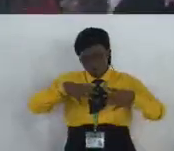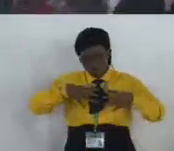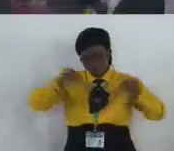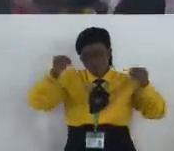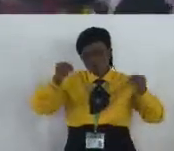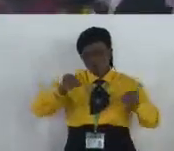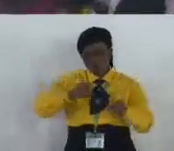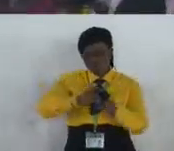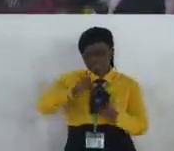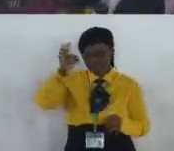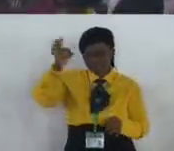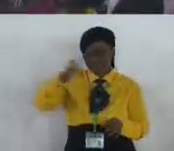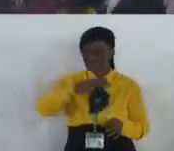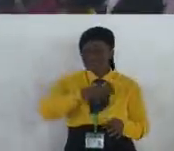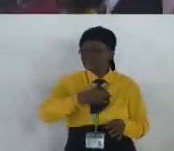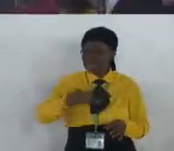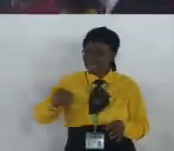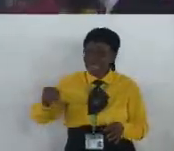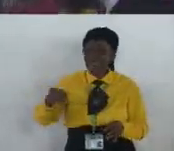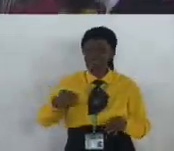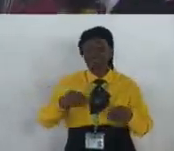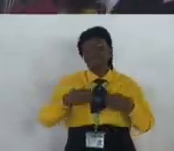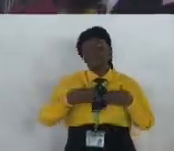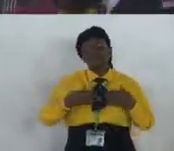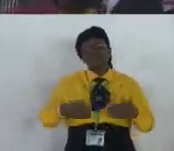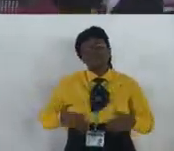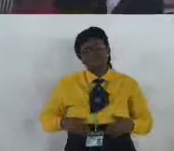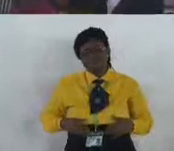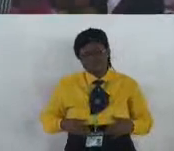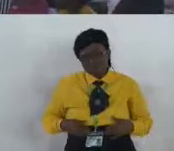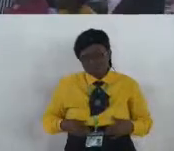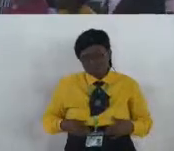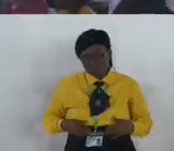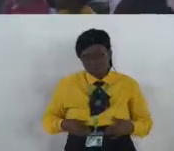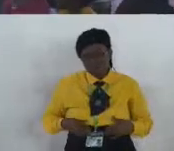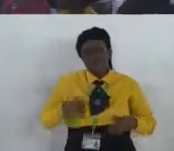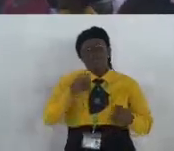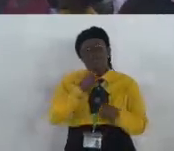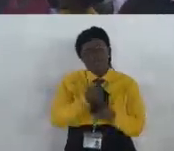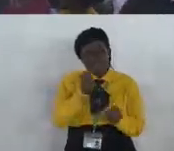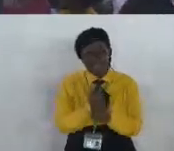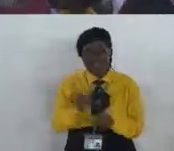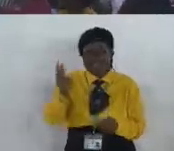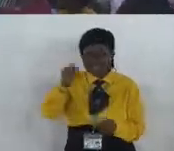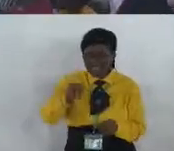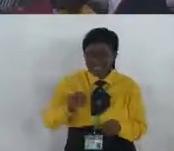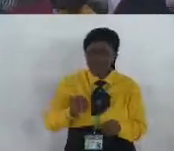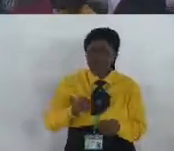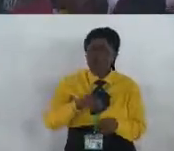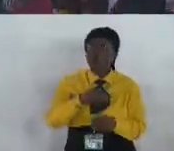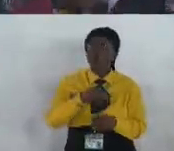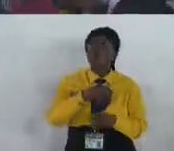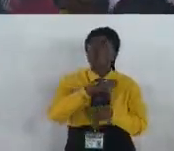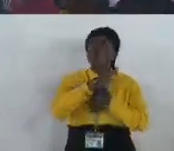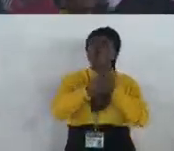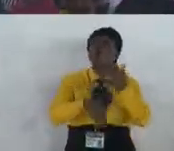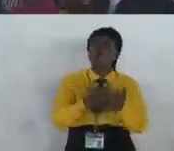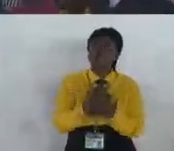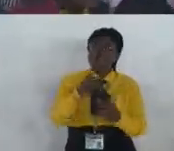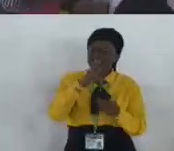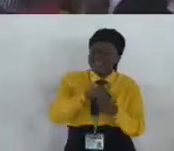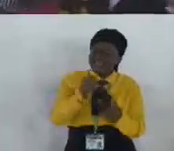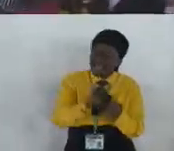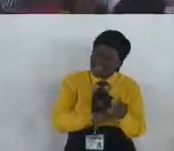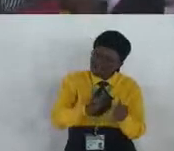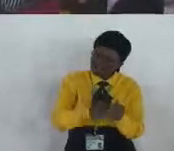Make them whole in everything that they touch. In everything where they need your touch.